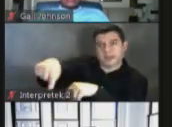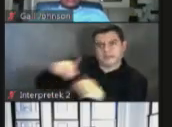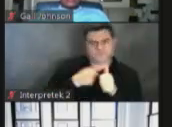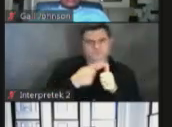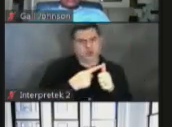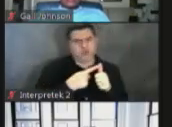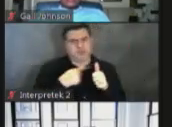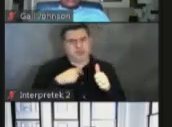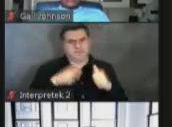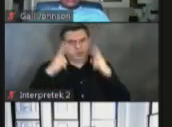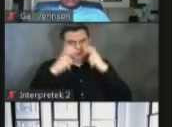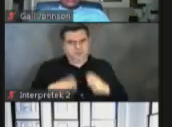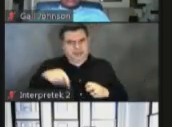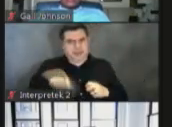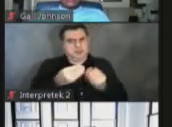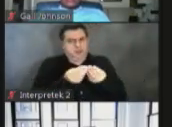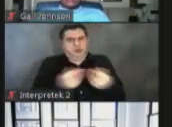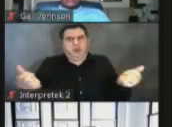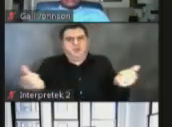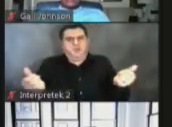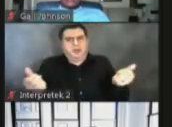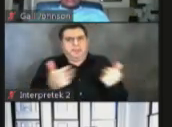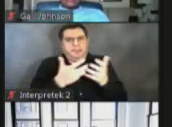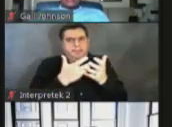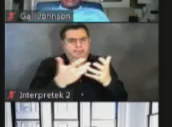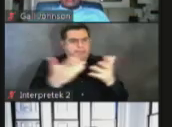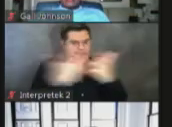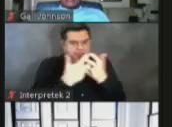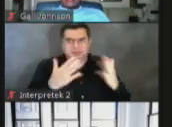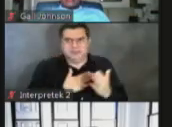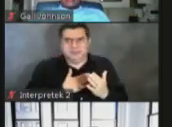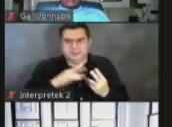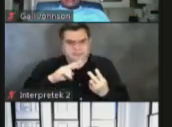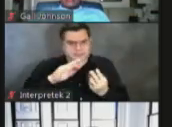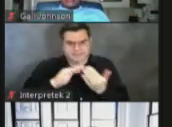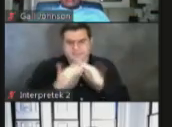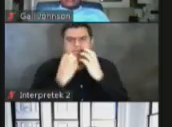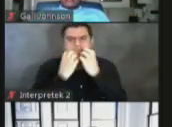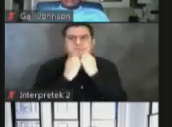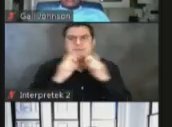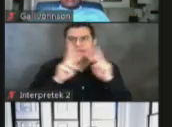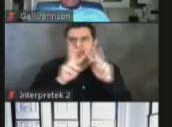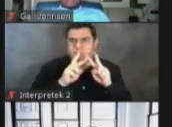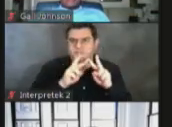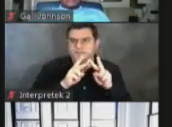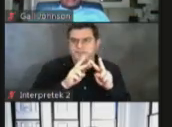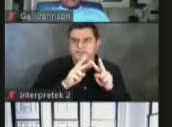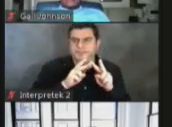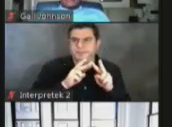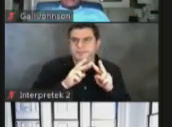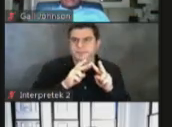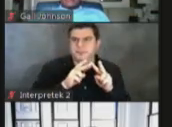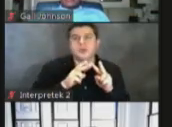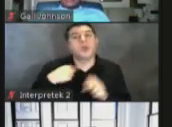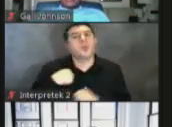city's values. Do we want to live in a city that's going to become more dense, green, and